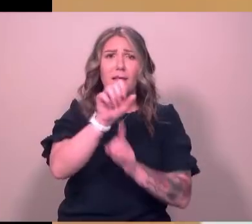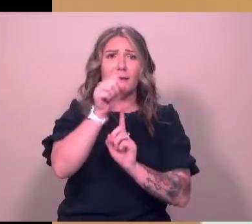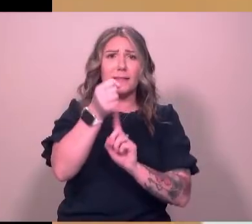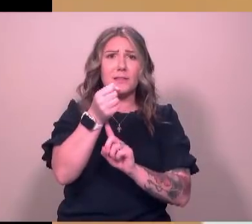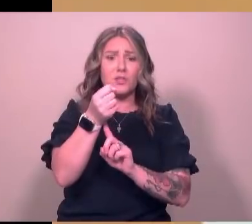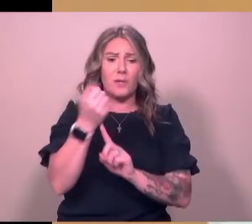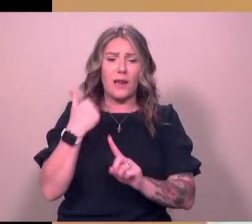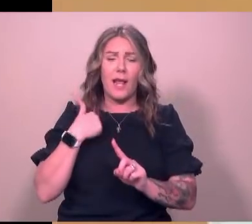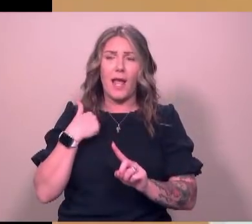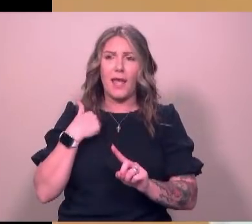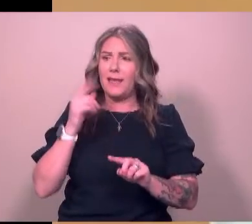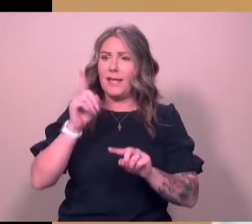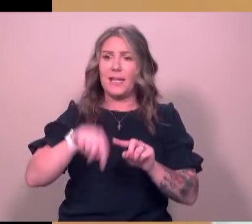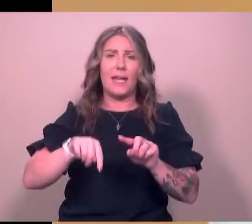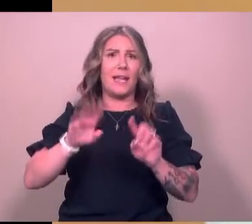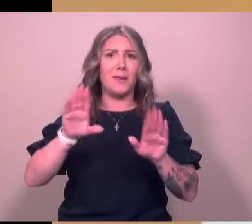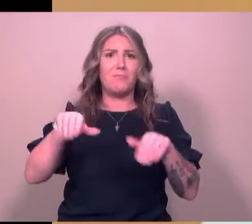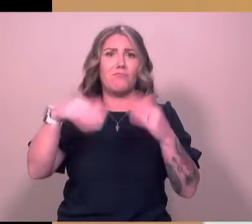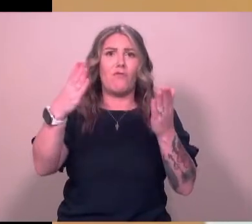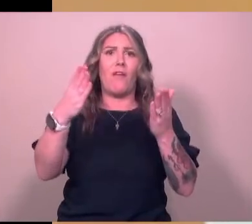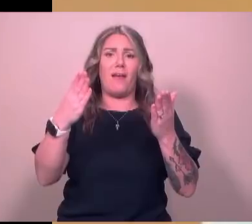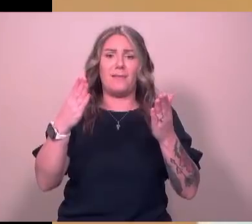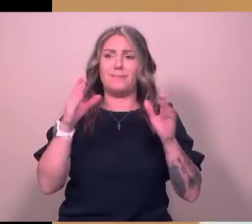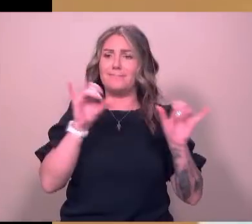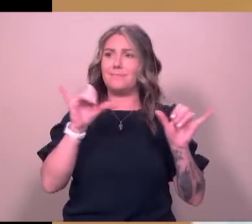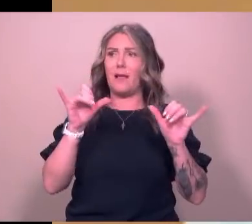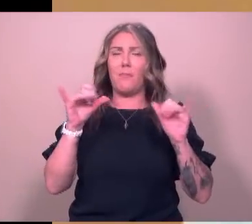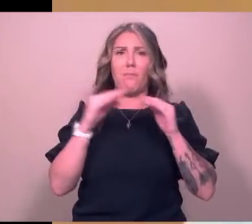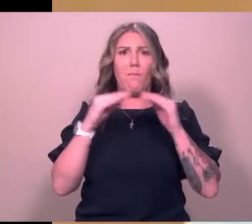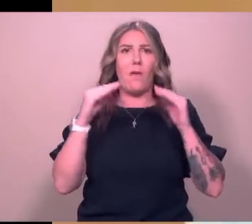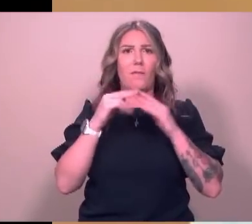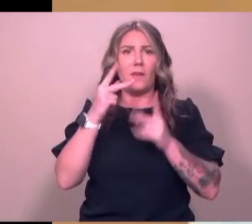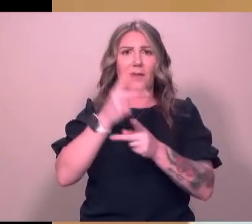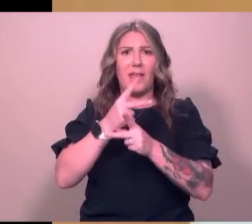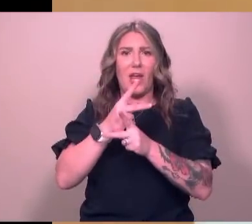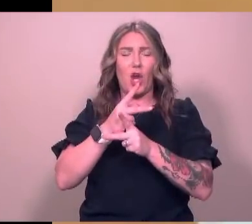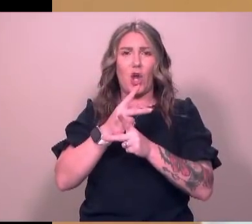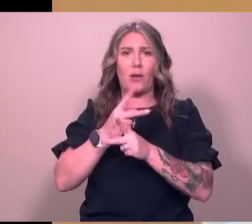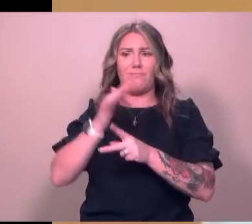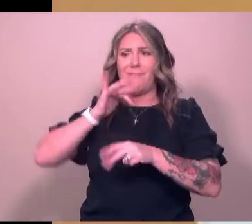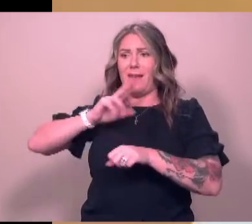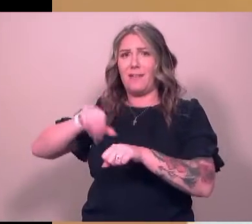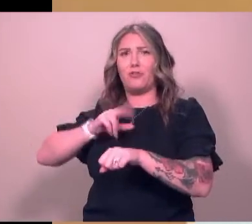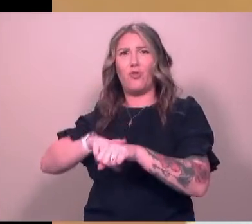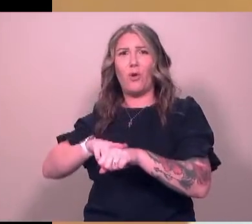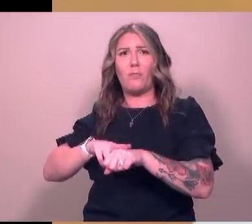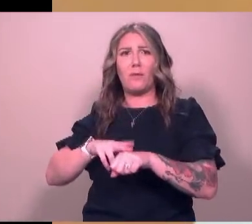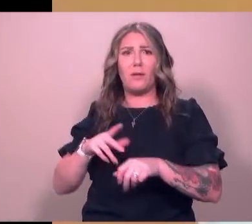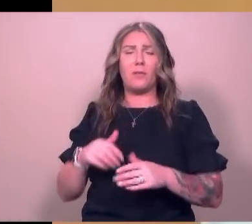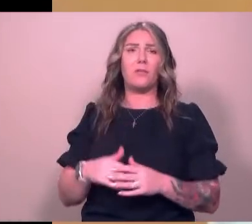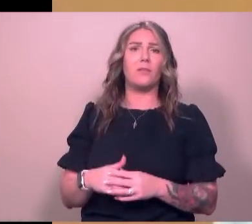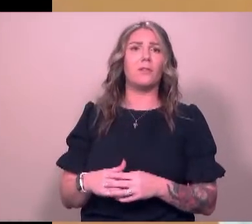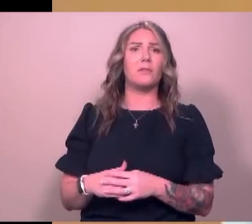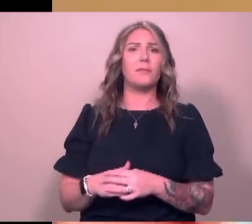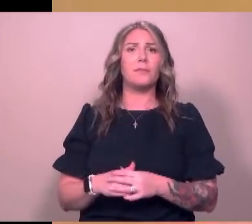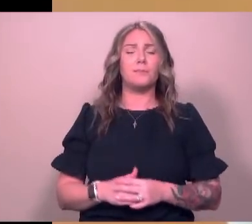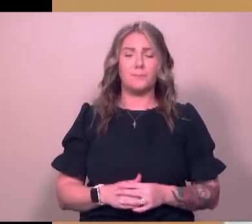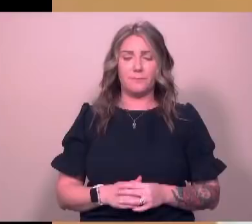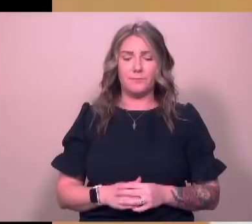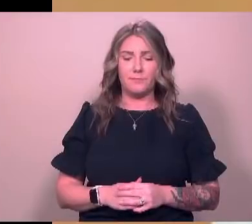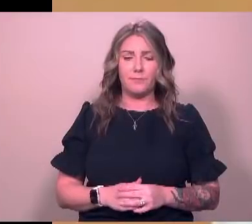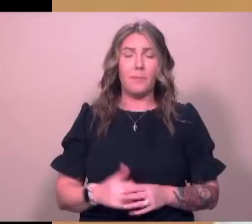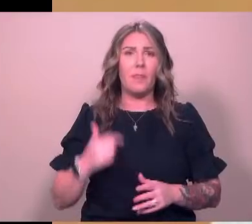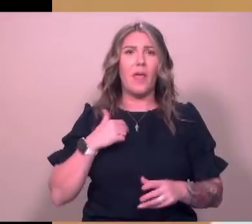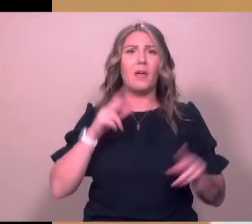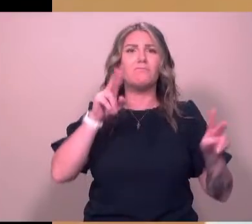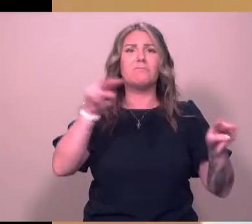can't provide the same level of care as I would have normally. I walk the units and